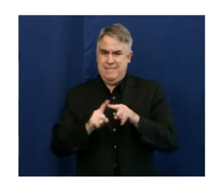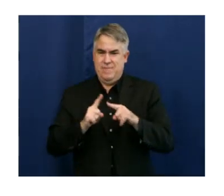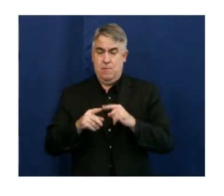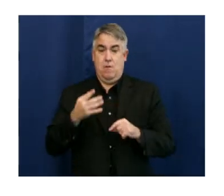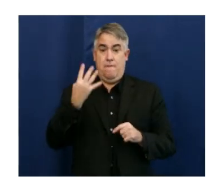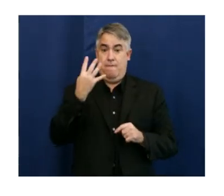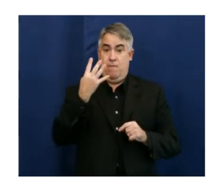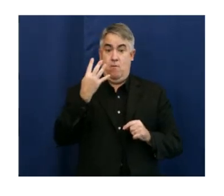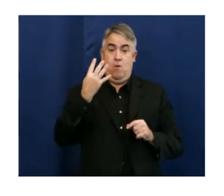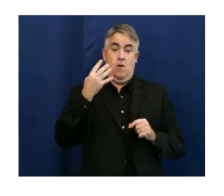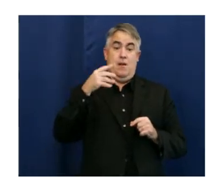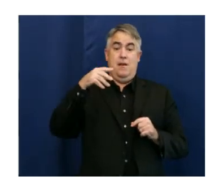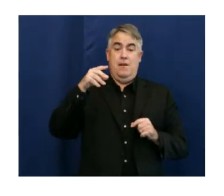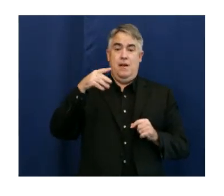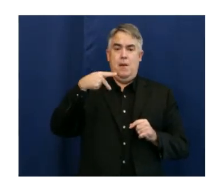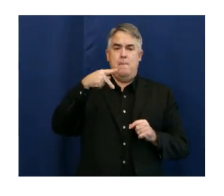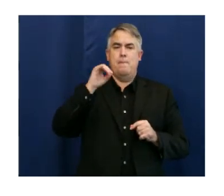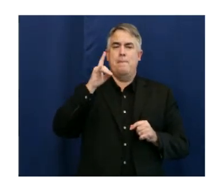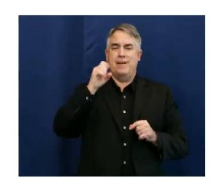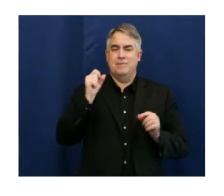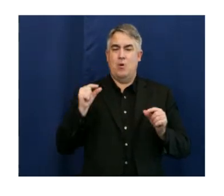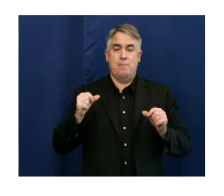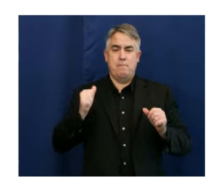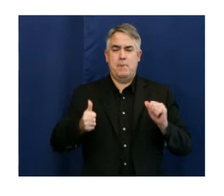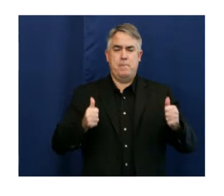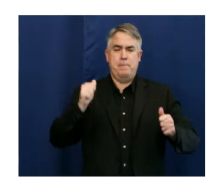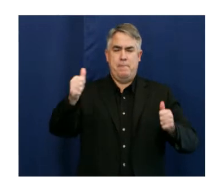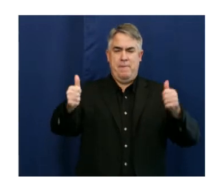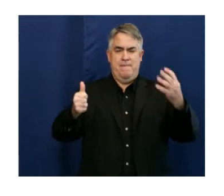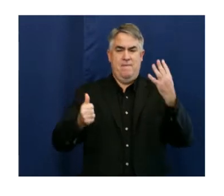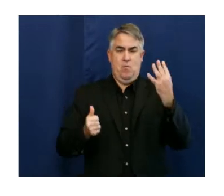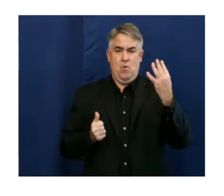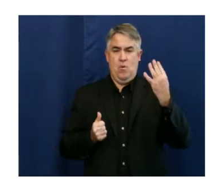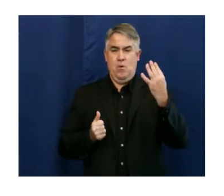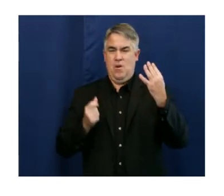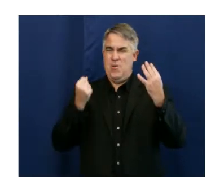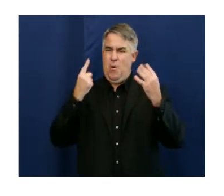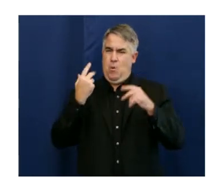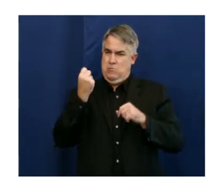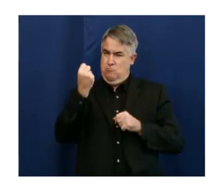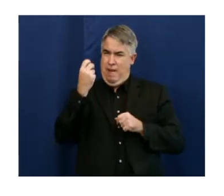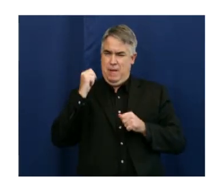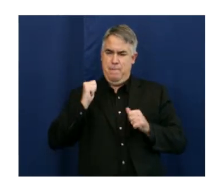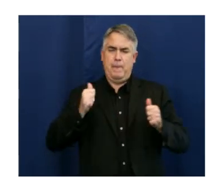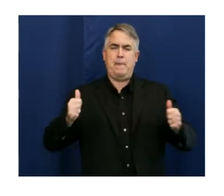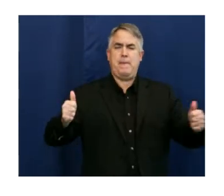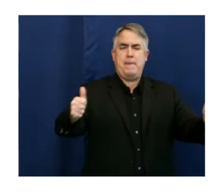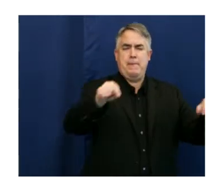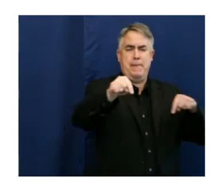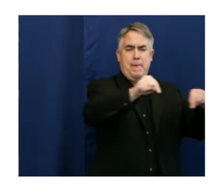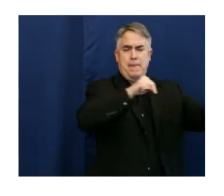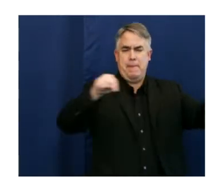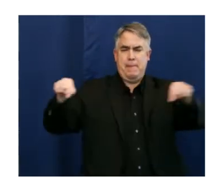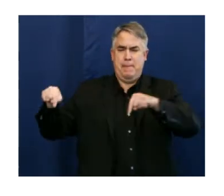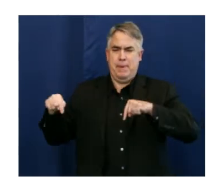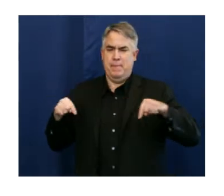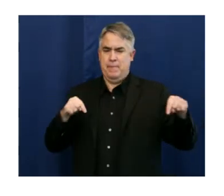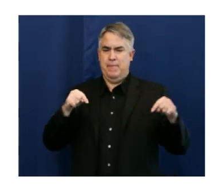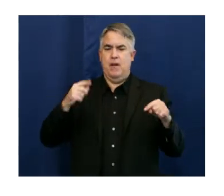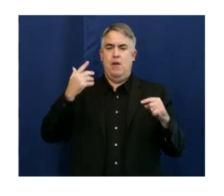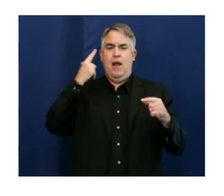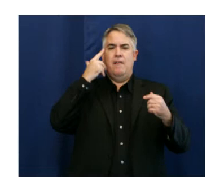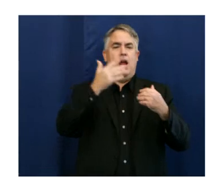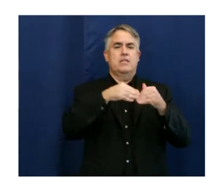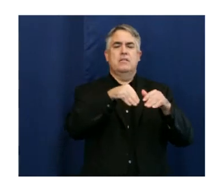running, 1 in each region in the county. We want to expand that to 12 to make it more convenient, more accessible, and be able to place it in communities that